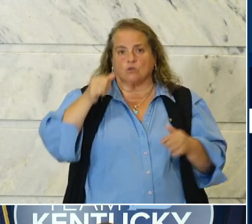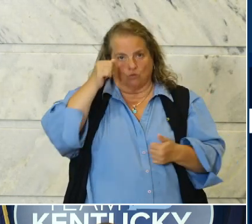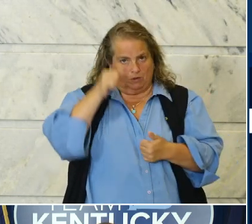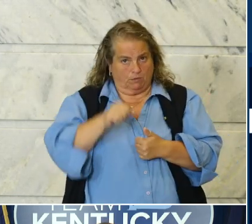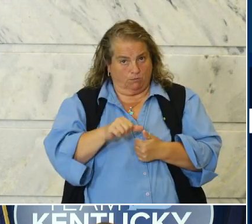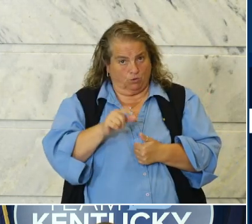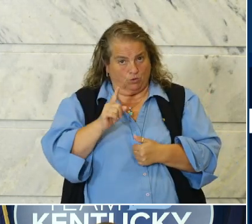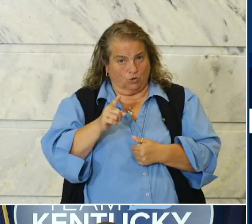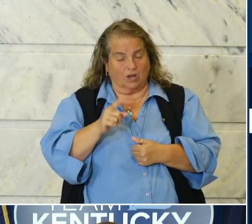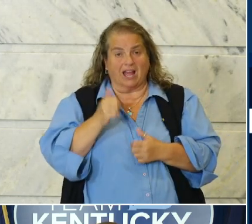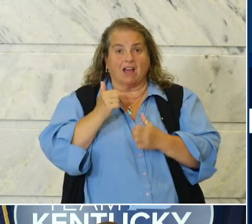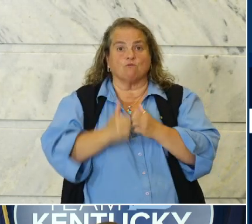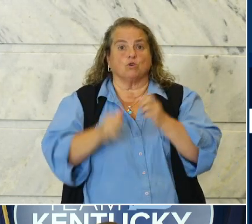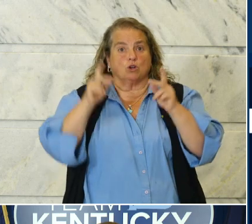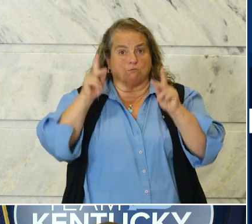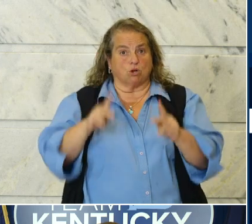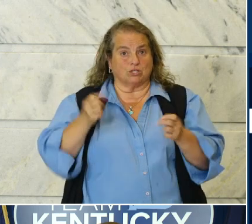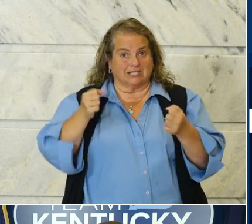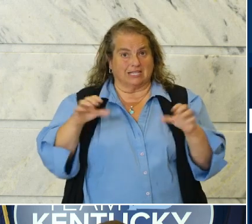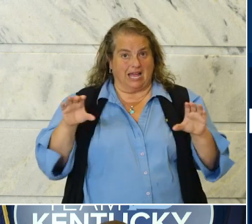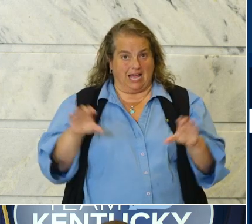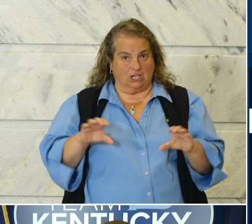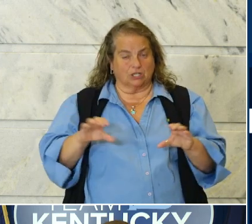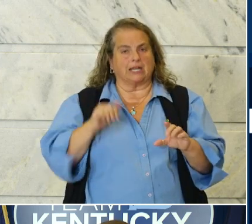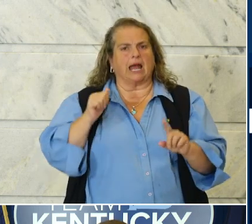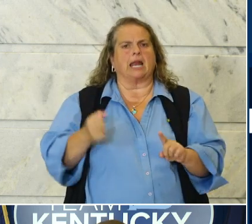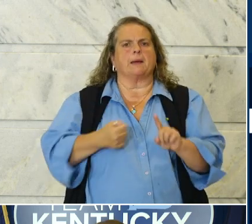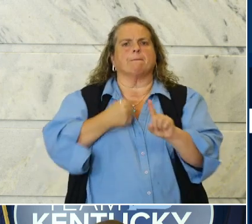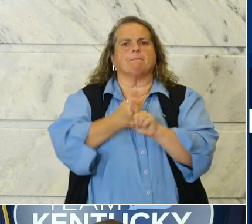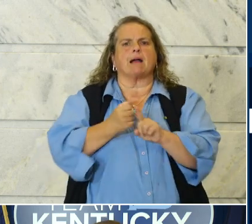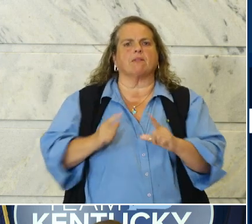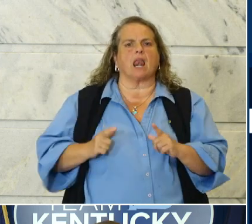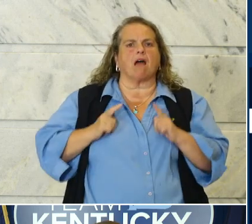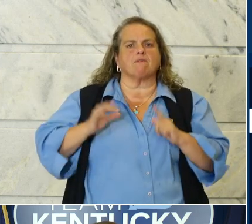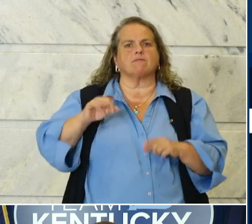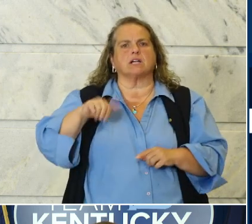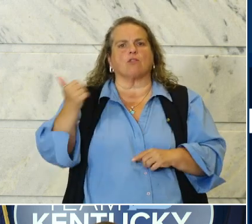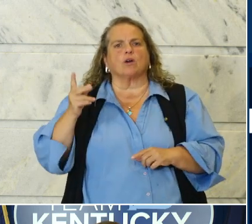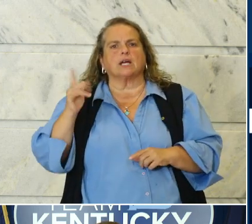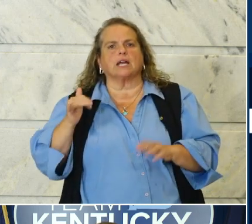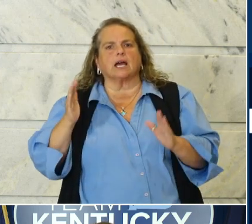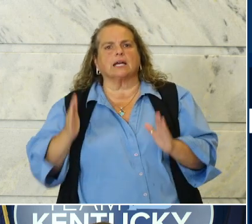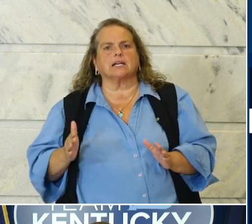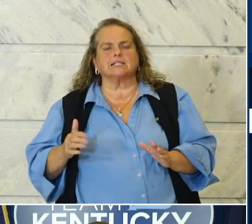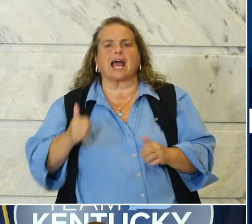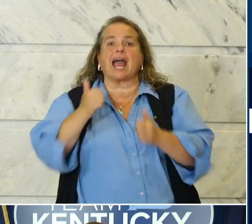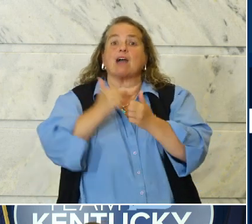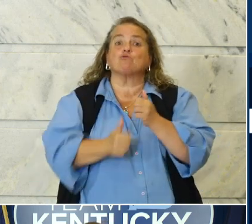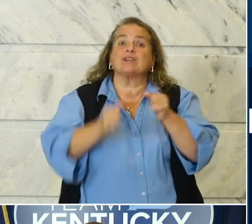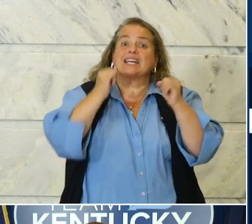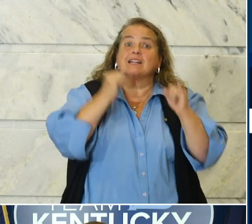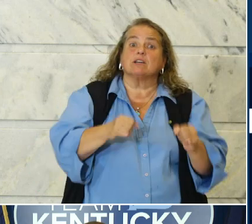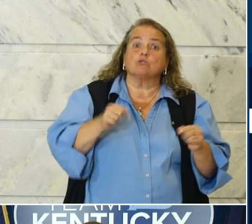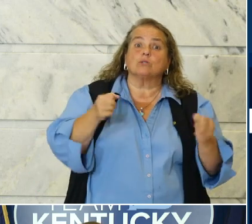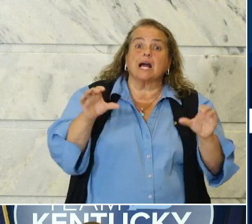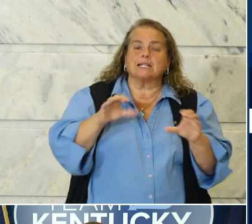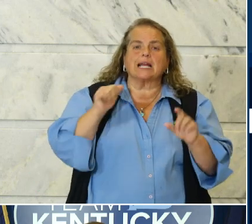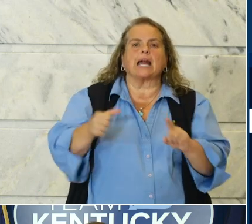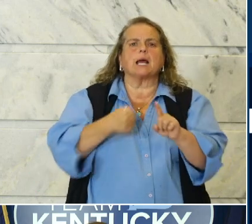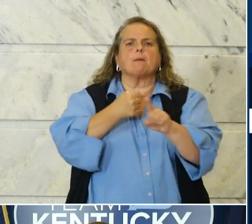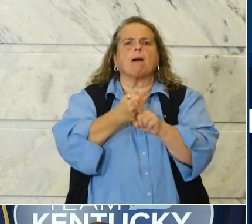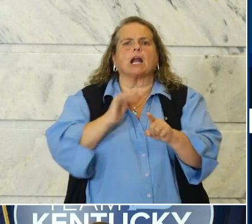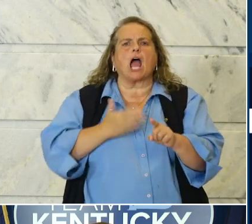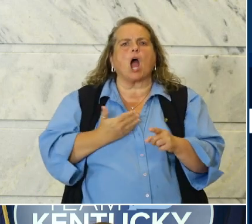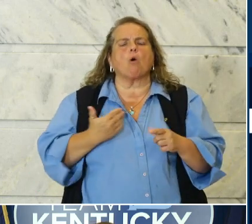Remember, every individual's actions can impact the life of another Kentuckian. Every individual's actions can impact our ability to keep our